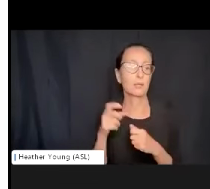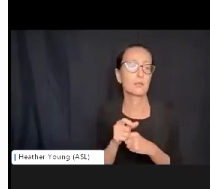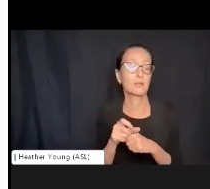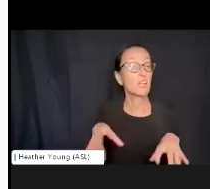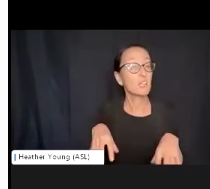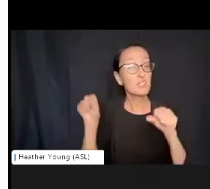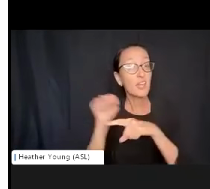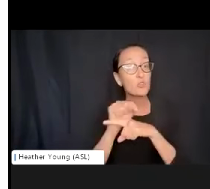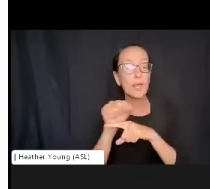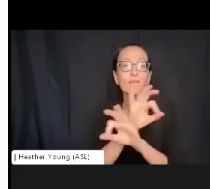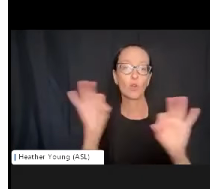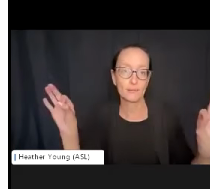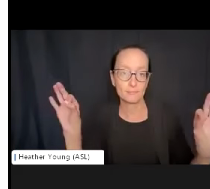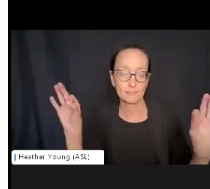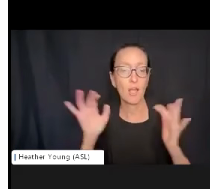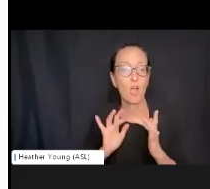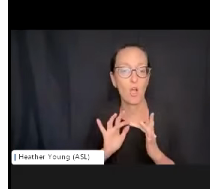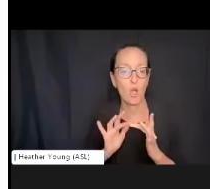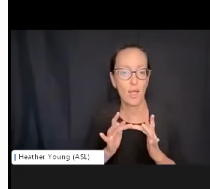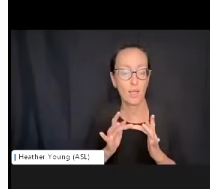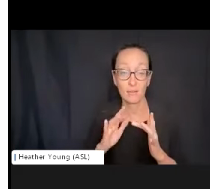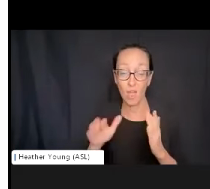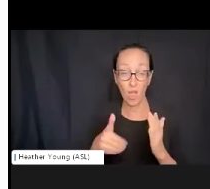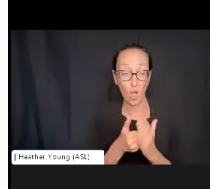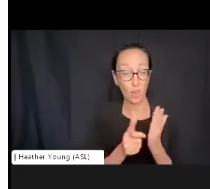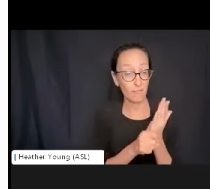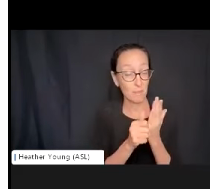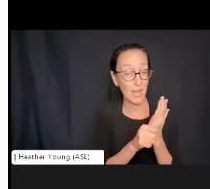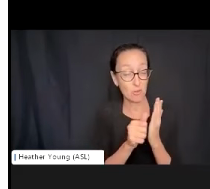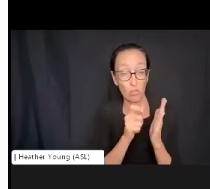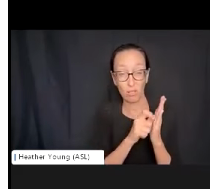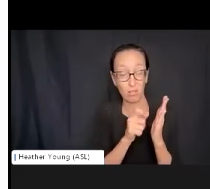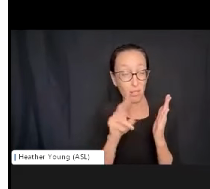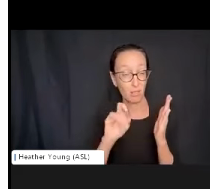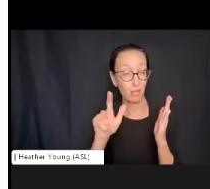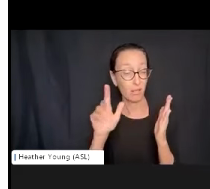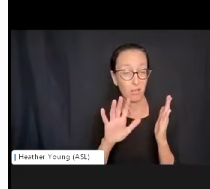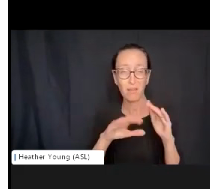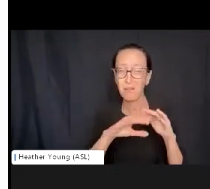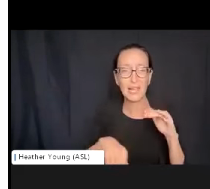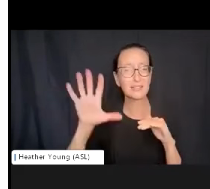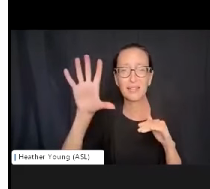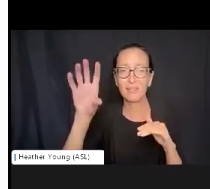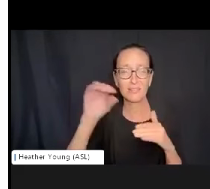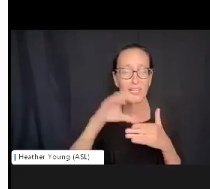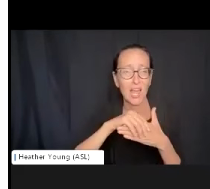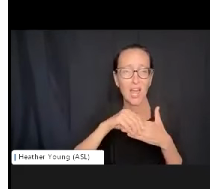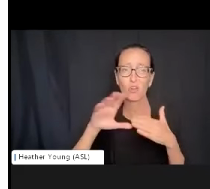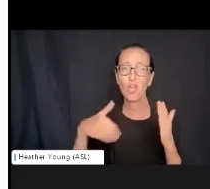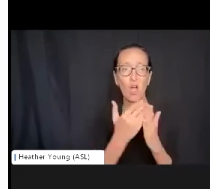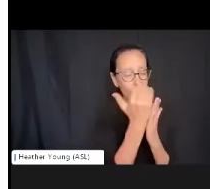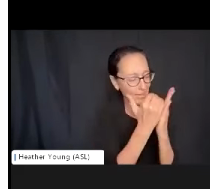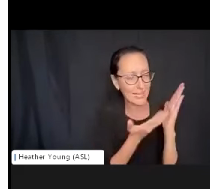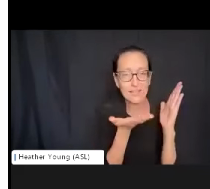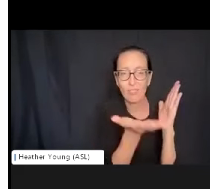It's online. The manuals, I think all of the training is under $50. You get all of the lessons there, but it really is kind